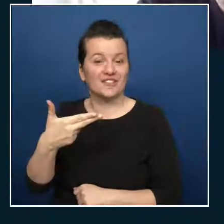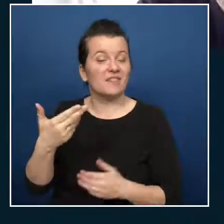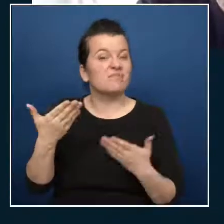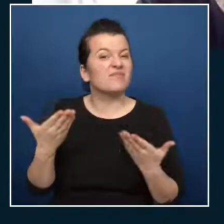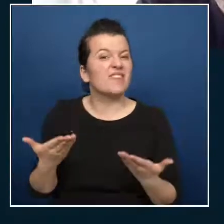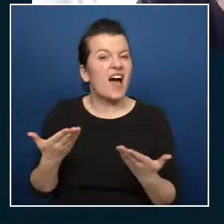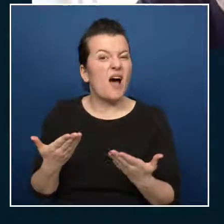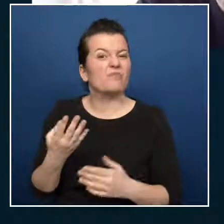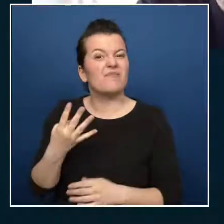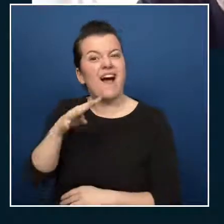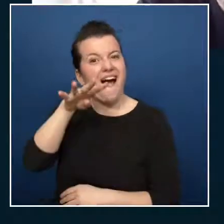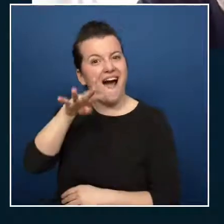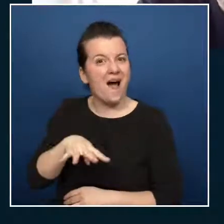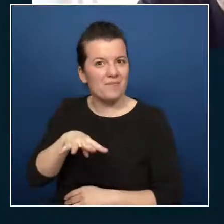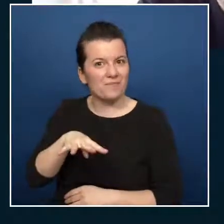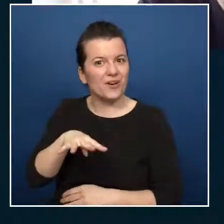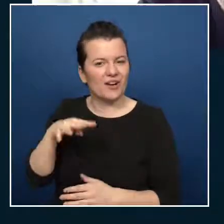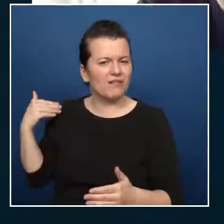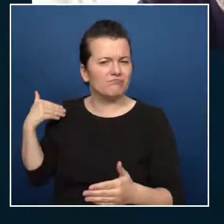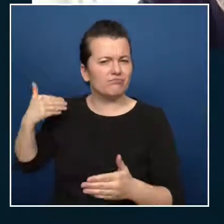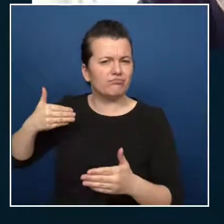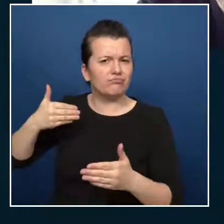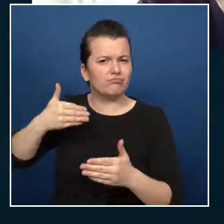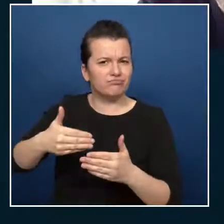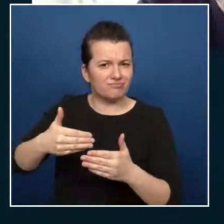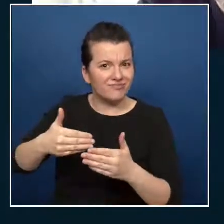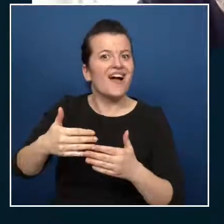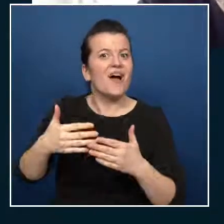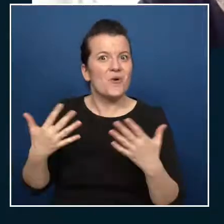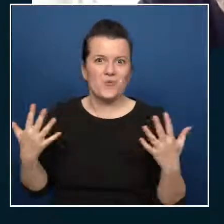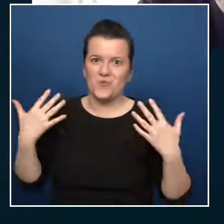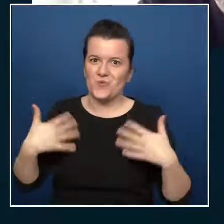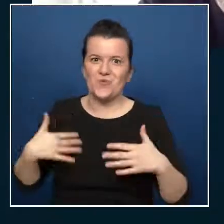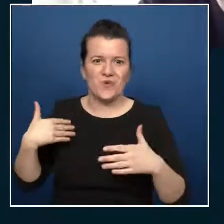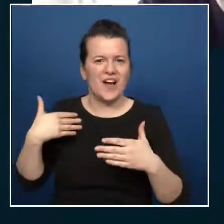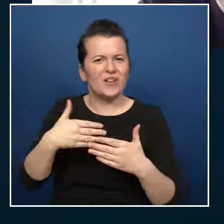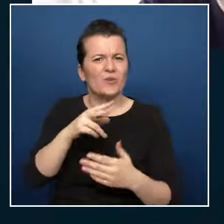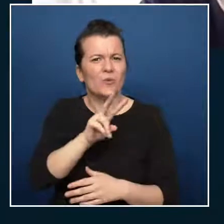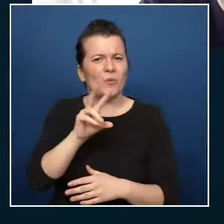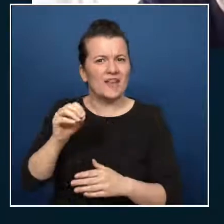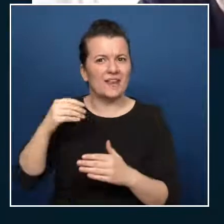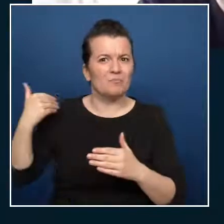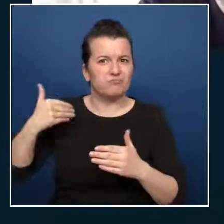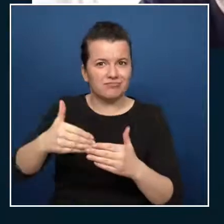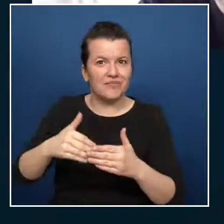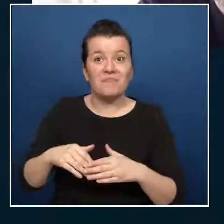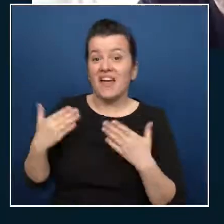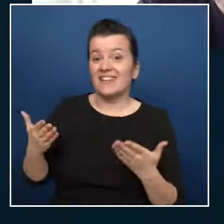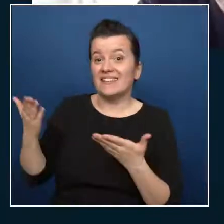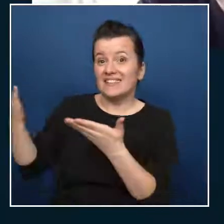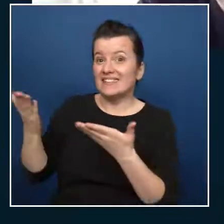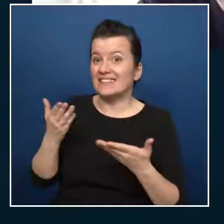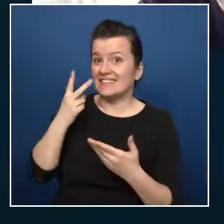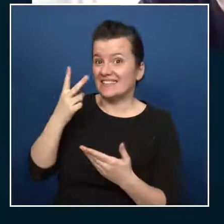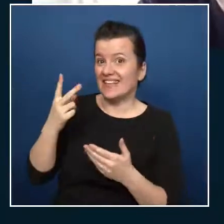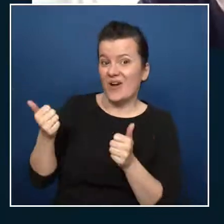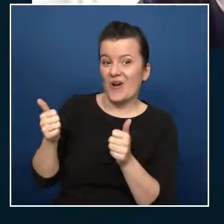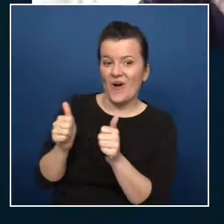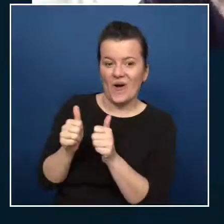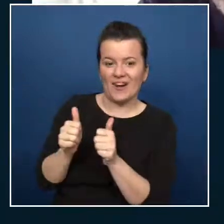edition. I'm here calling in from the Netherlands together with Jorrit. Hi, Jorrit. How are you doing? Hello, I'm good, thank